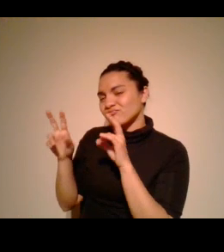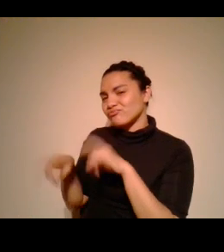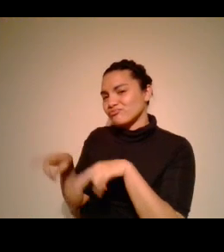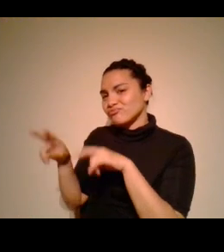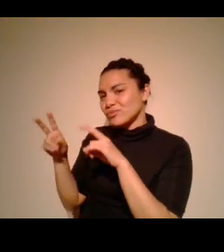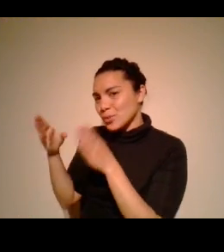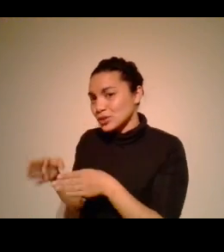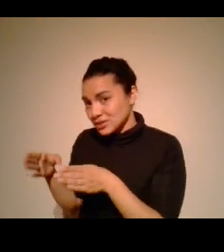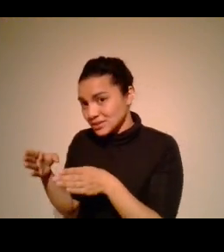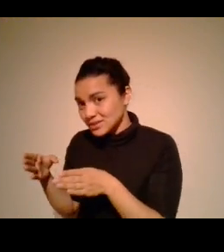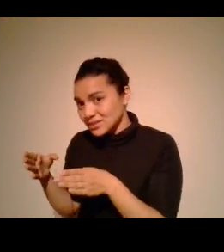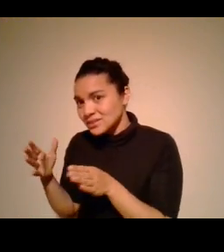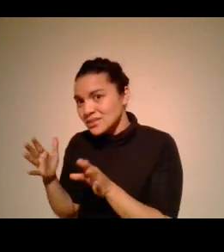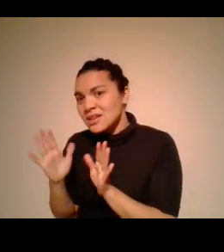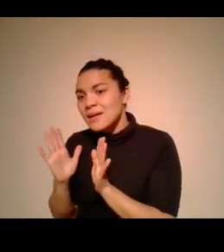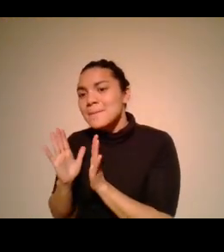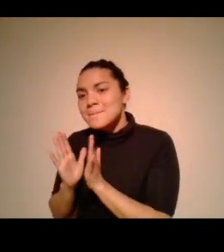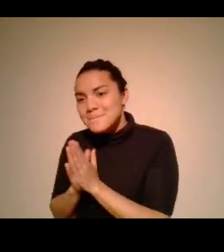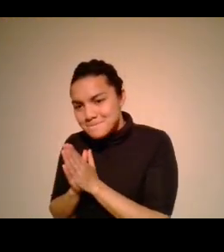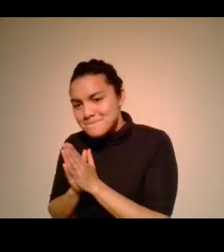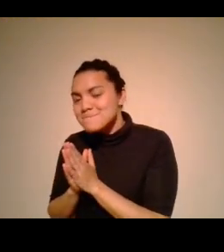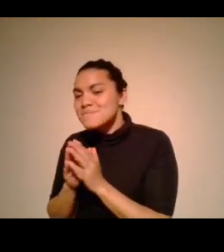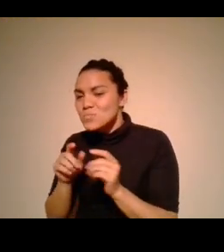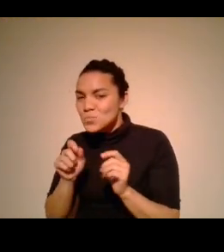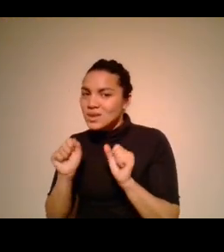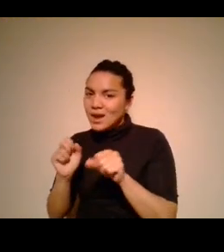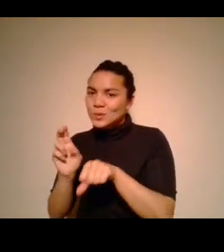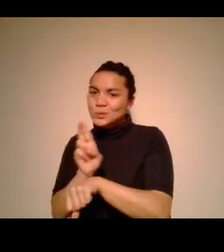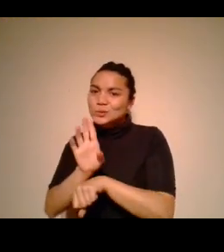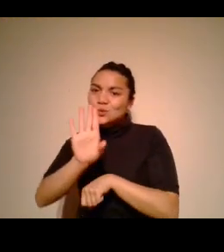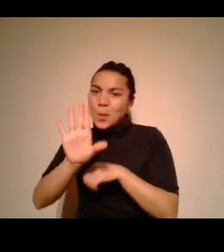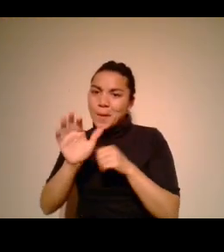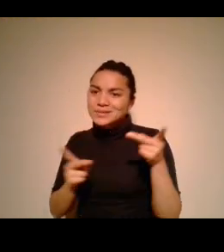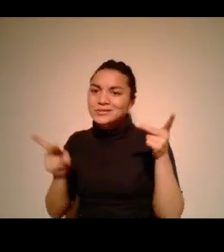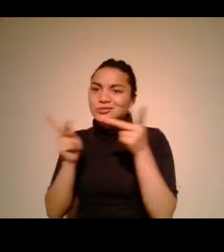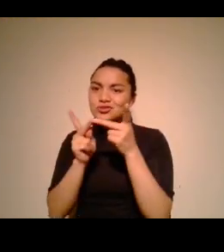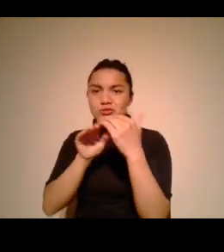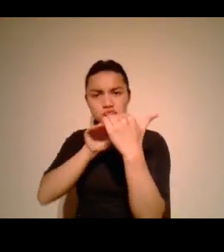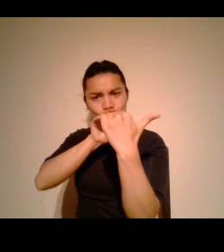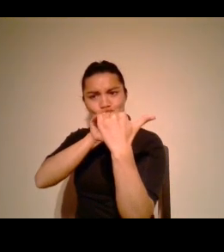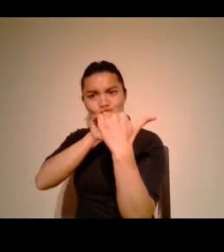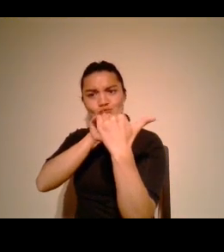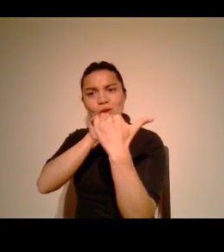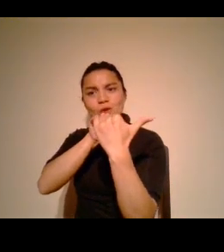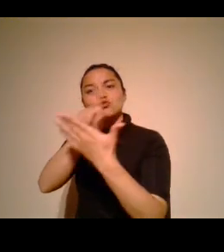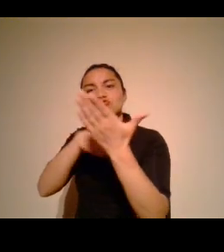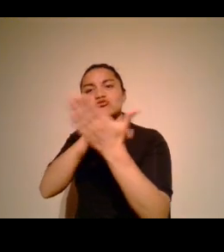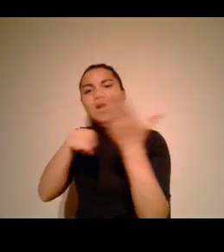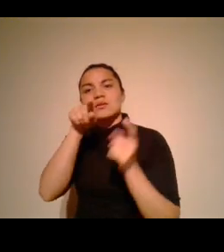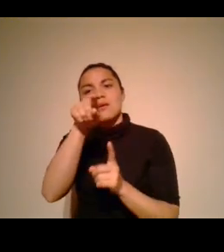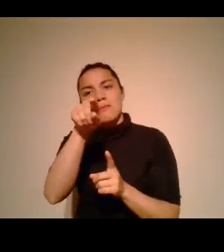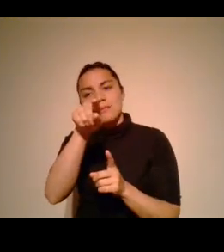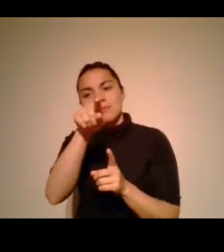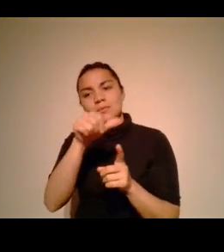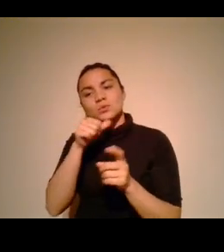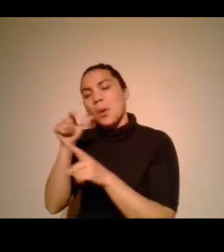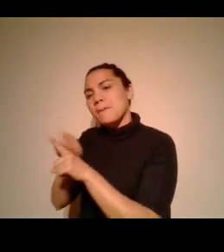is something where you can use your position of relative security to correct people and also to sort of educate